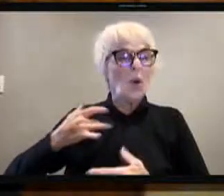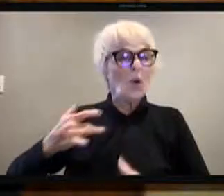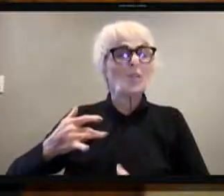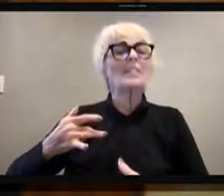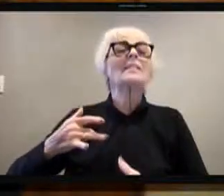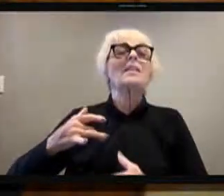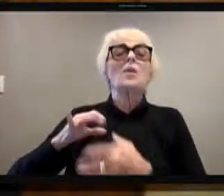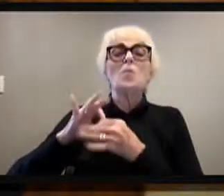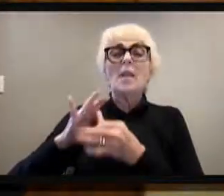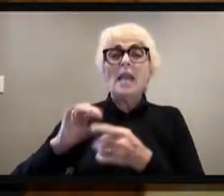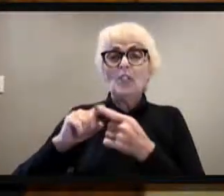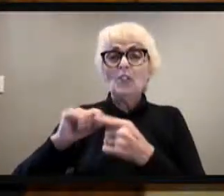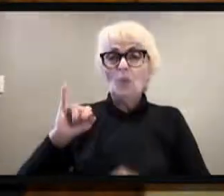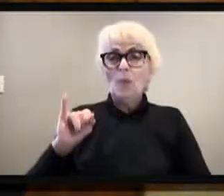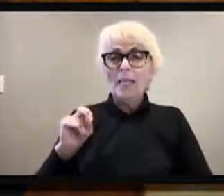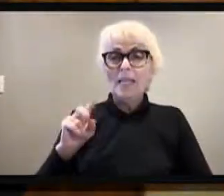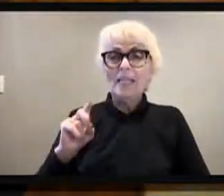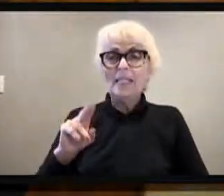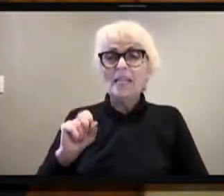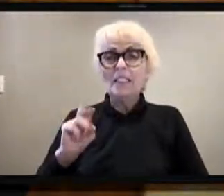industrial